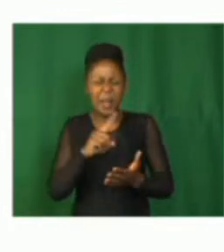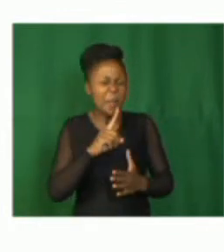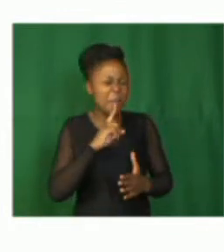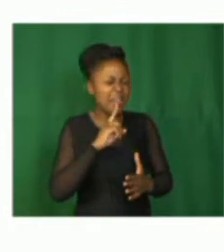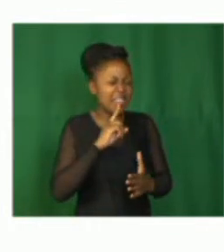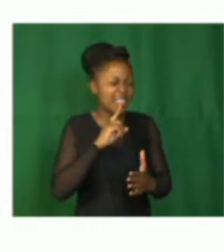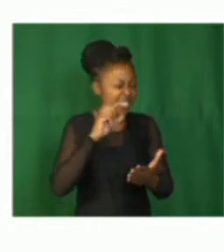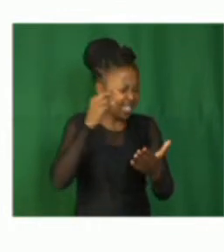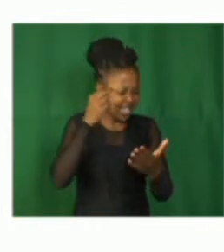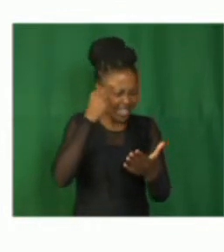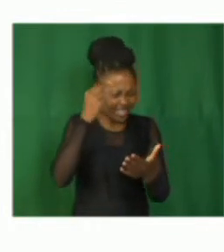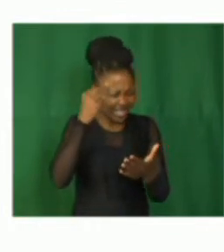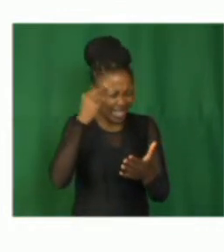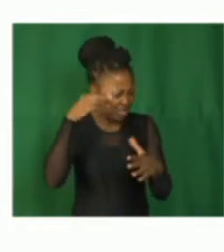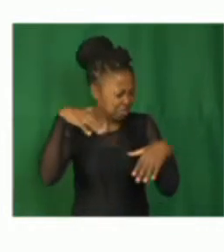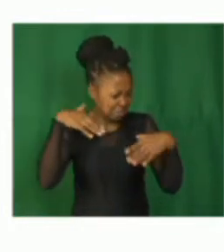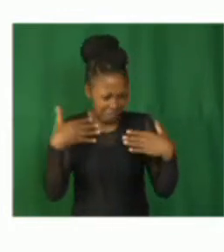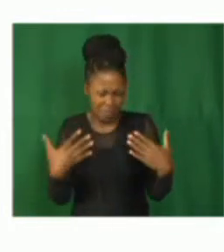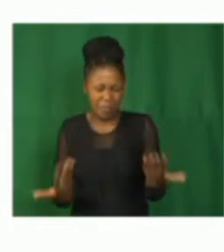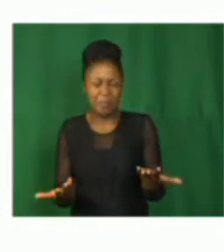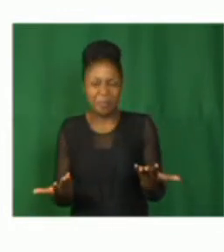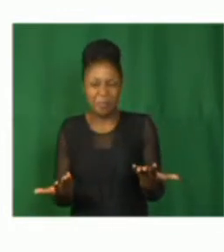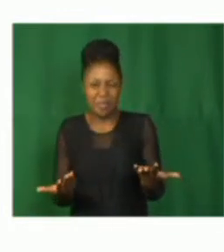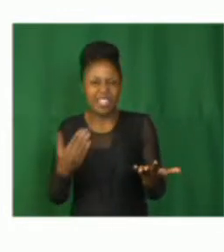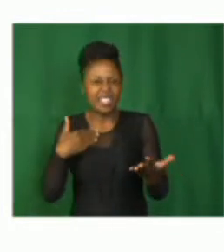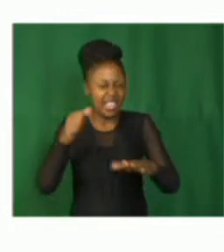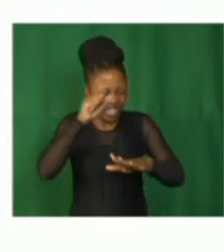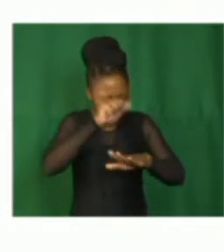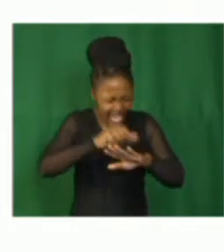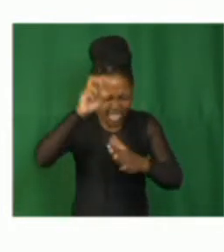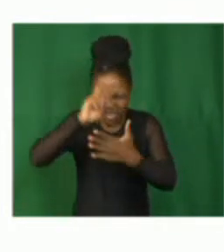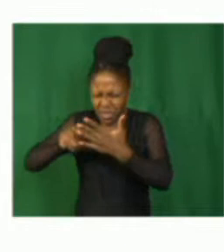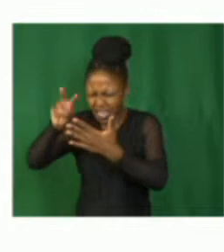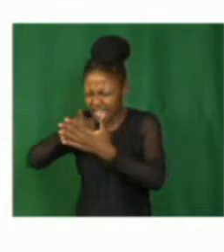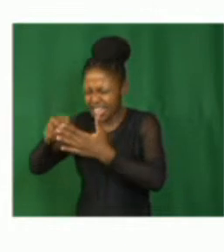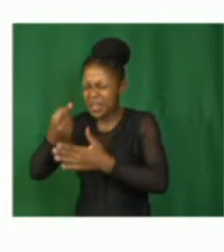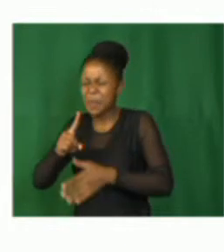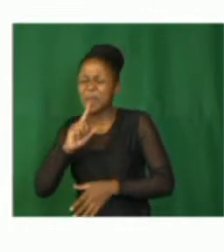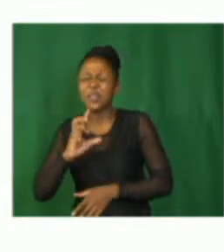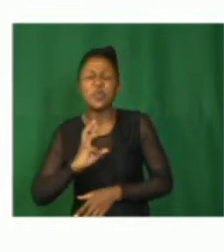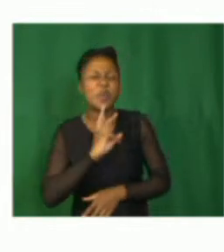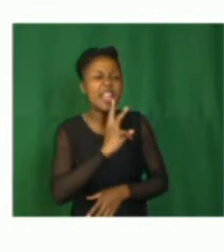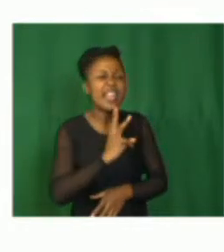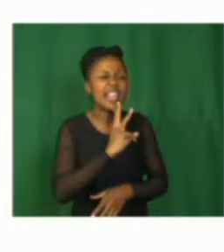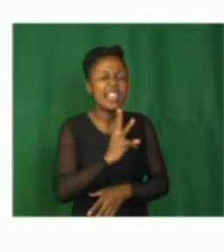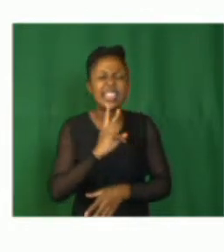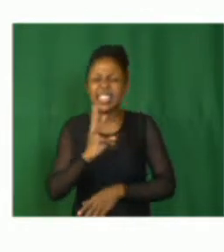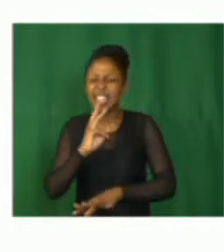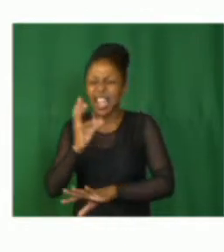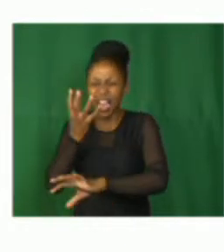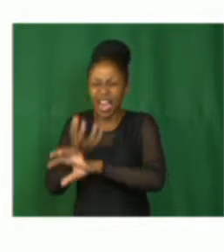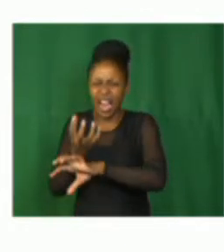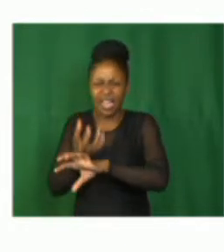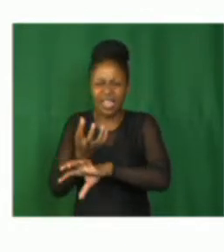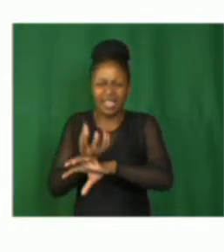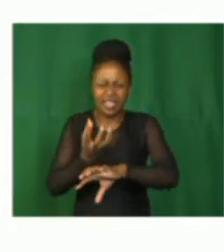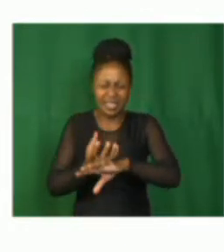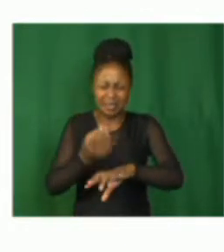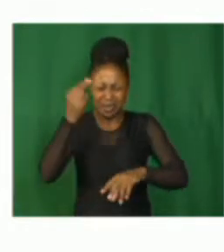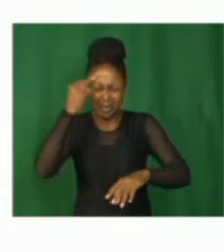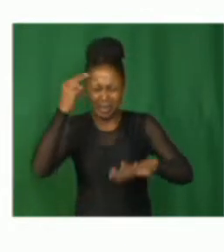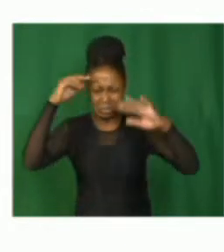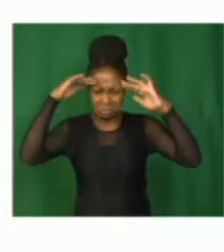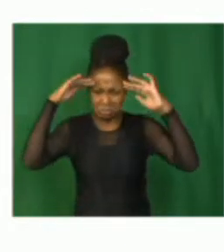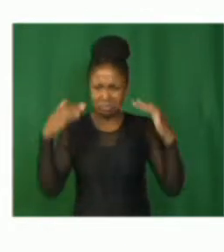reading fluency. However, we didn't understand the vocabulary because it is not making any sense to